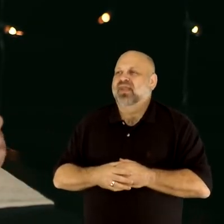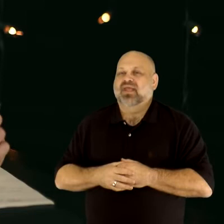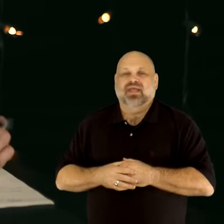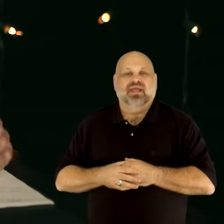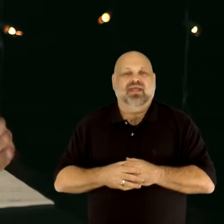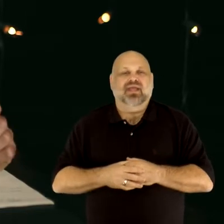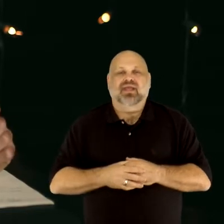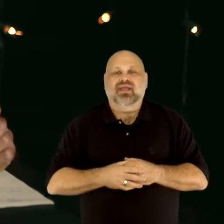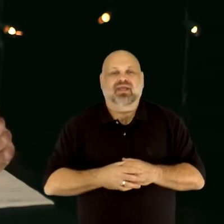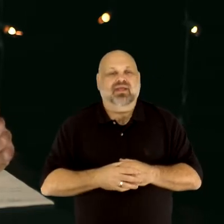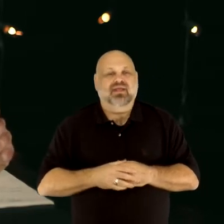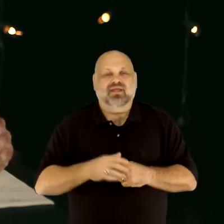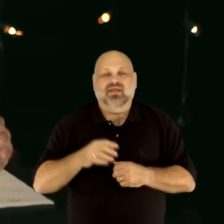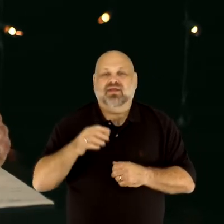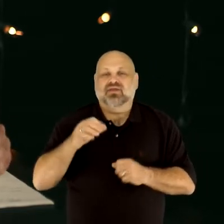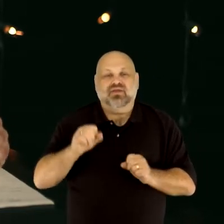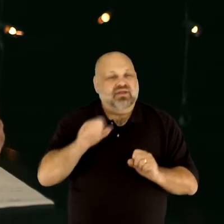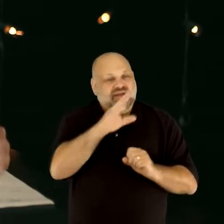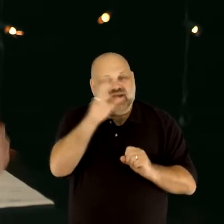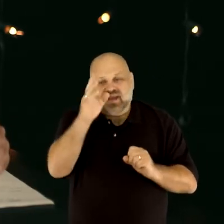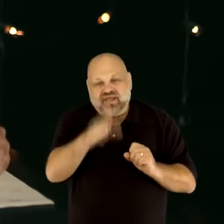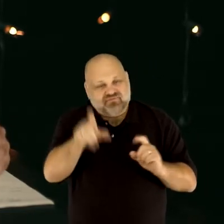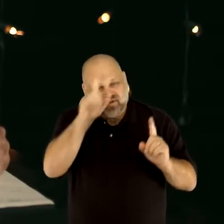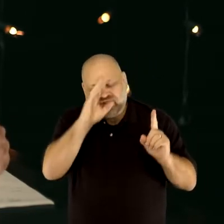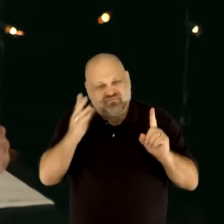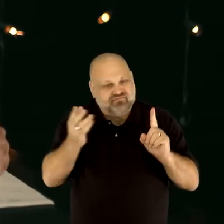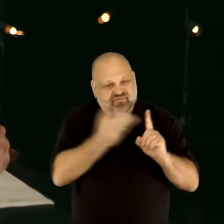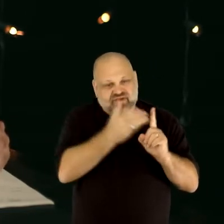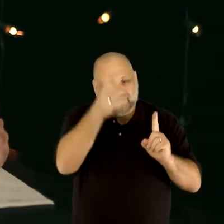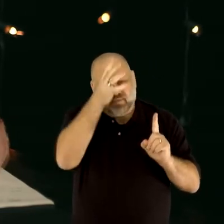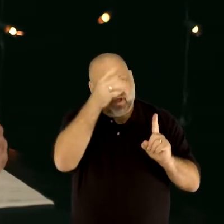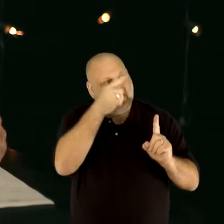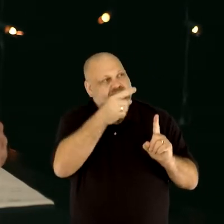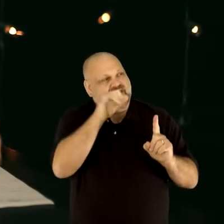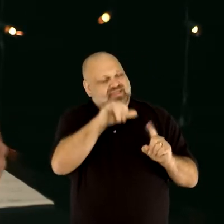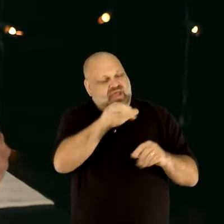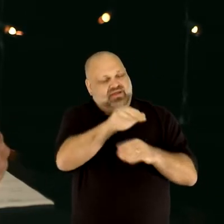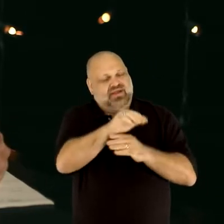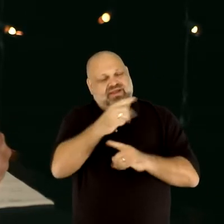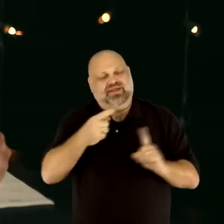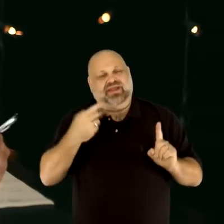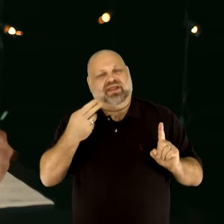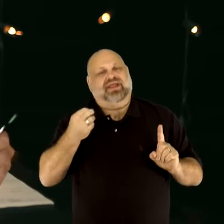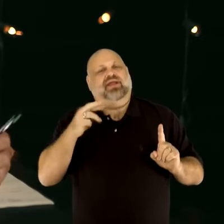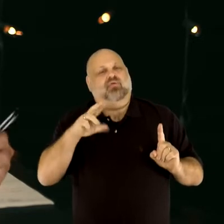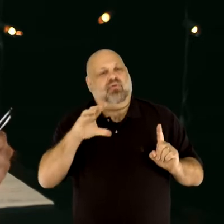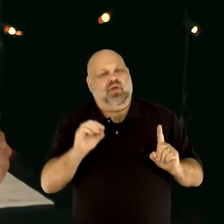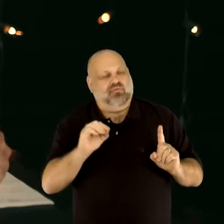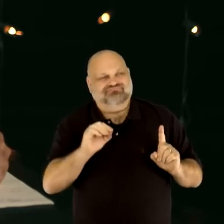But you could never convince Pop that he was a hero that night.